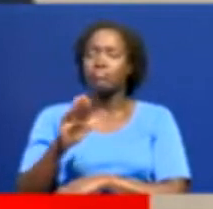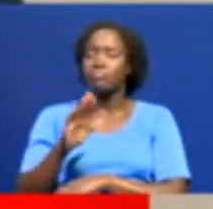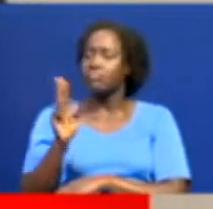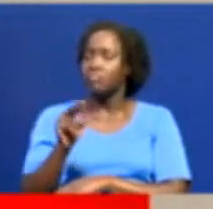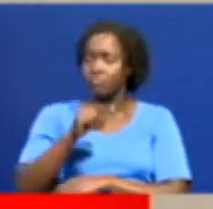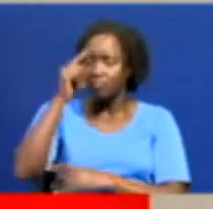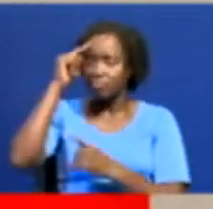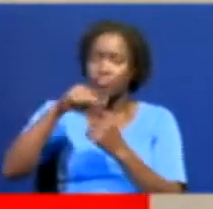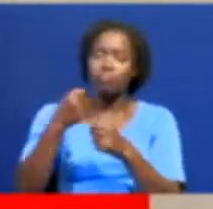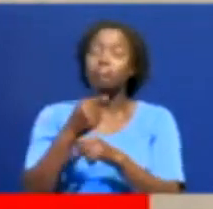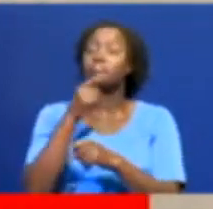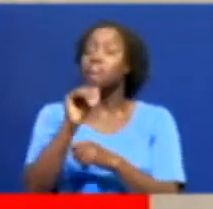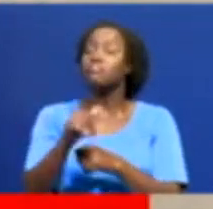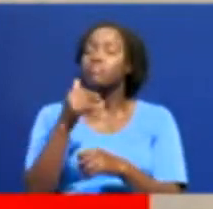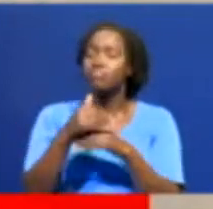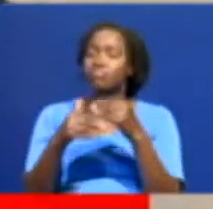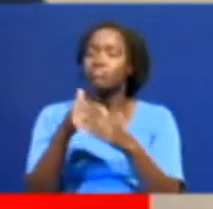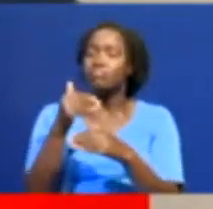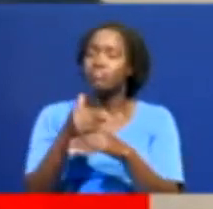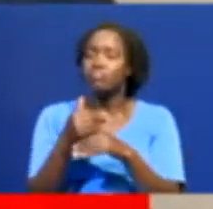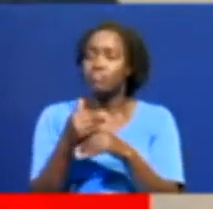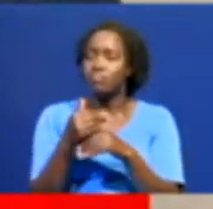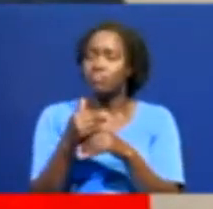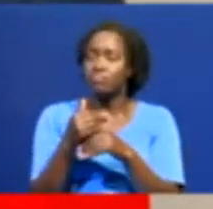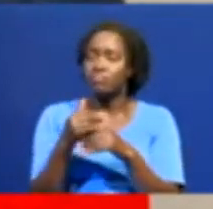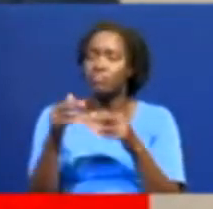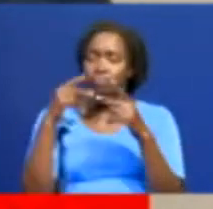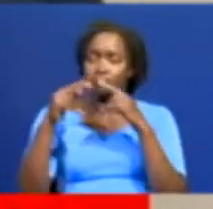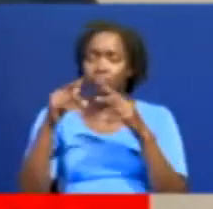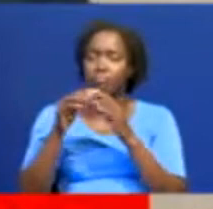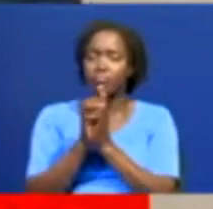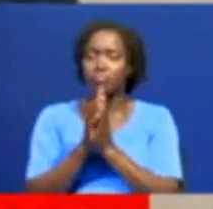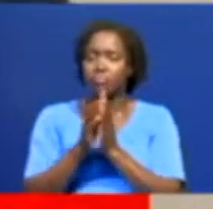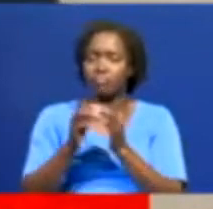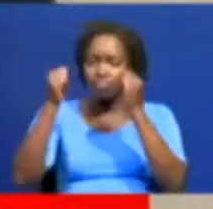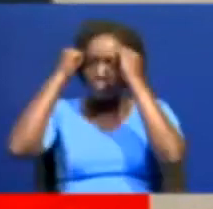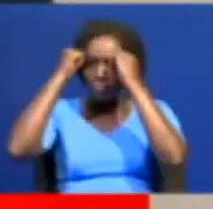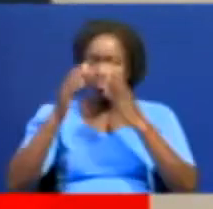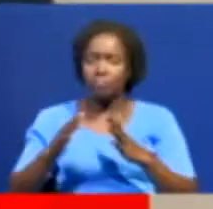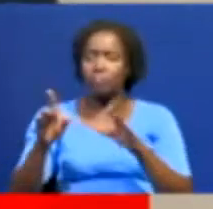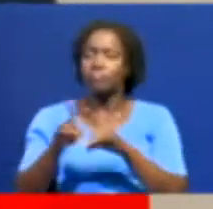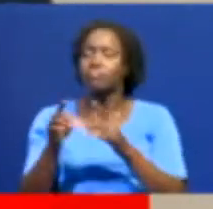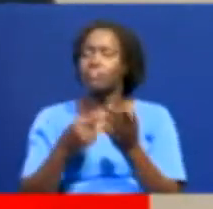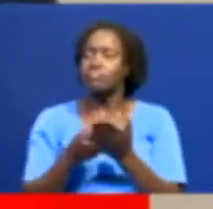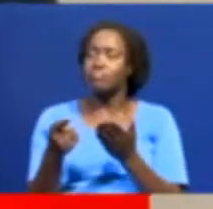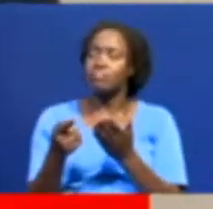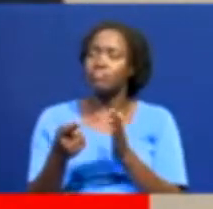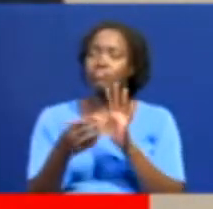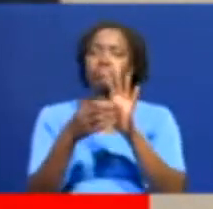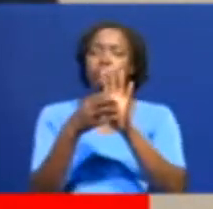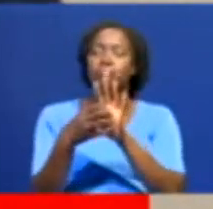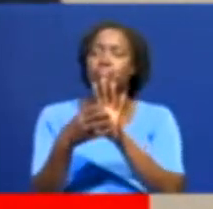we have purposed to make sure that we also build hostels for our students. And within the same week, we advertised